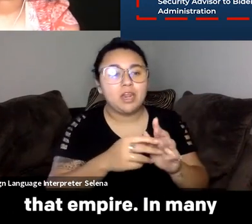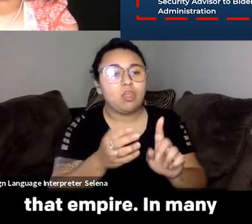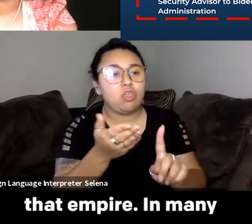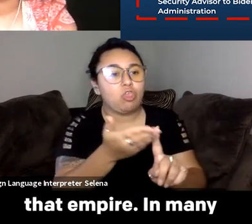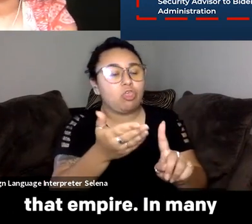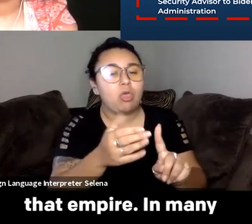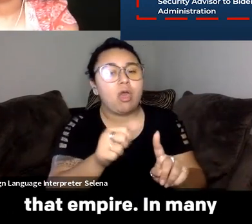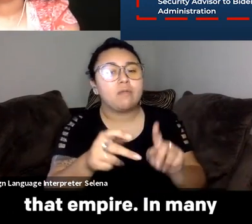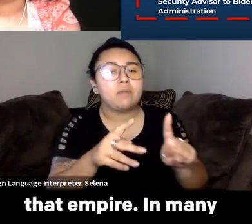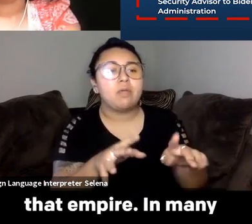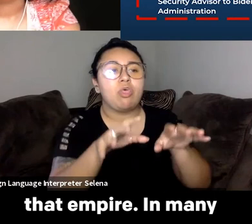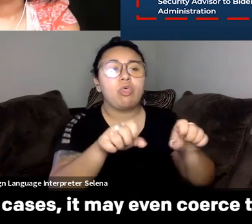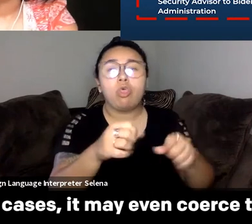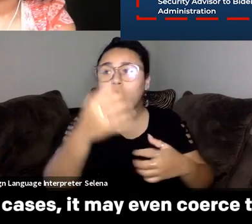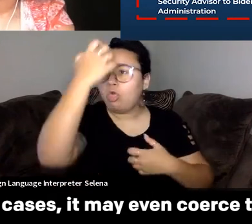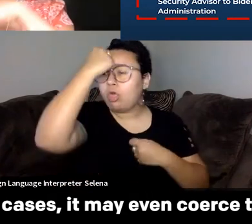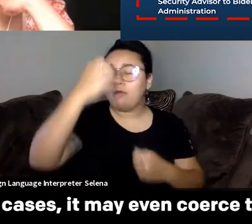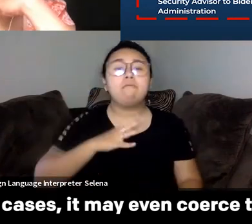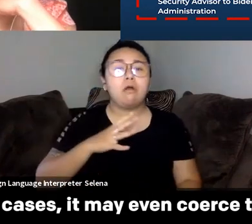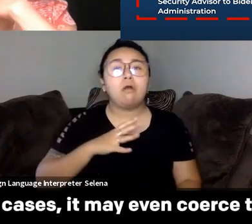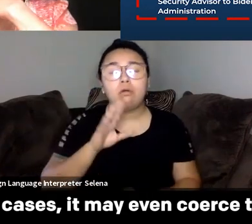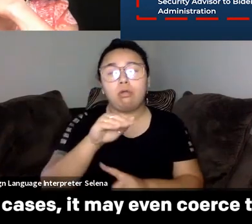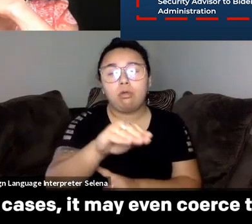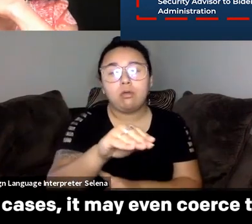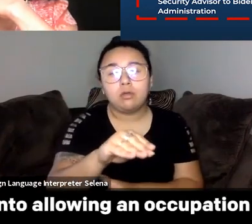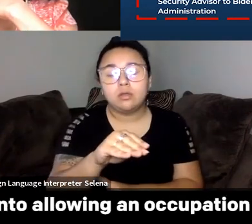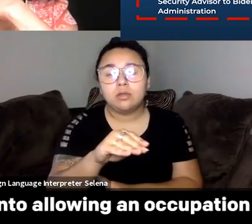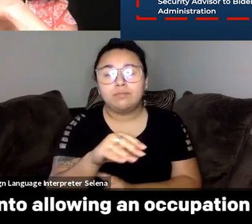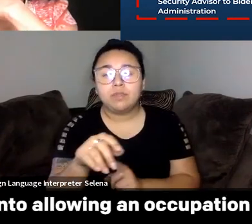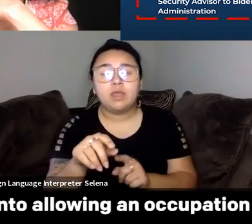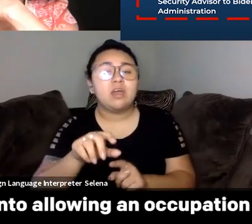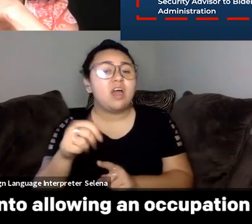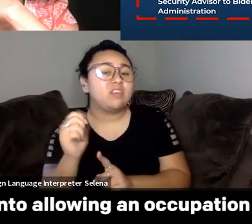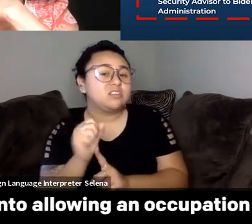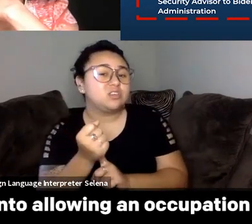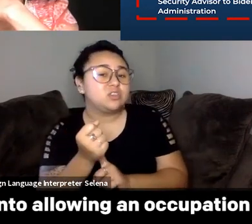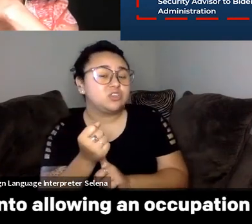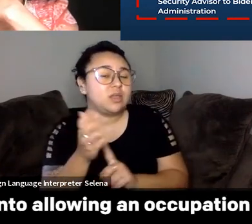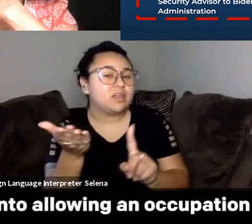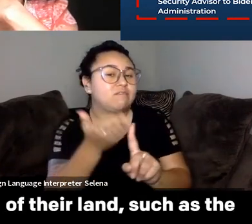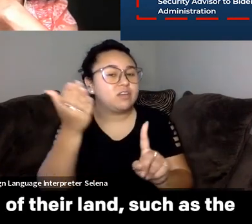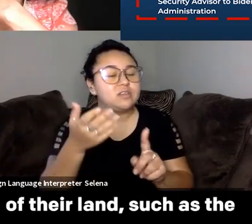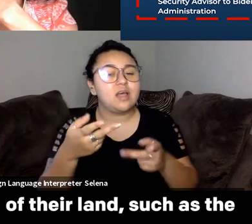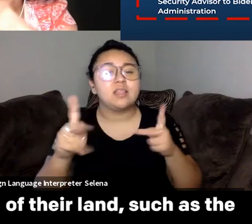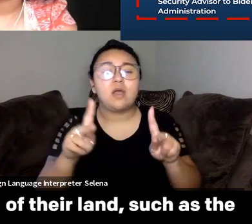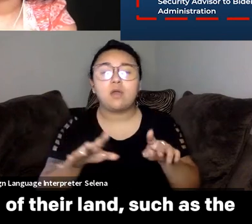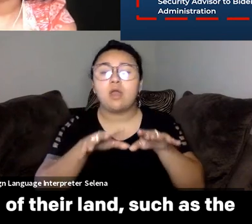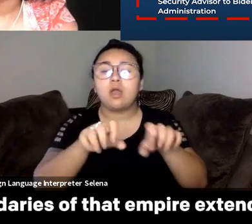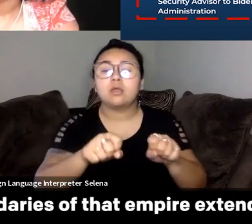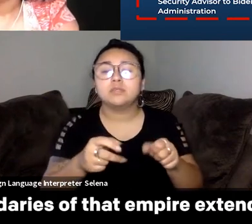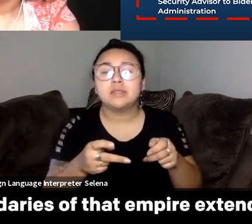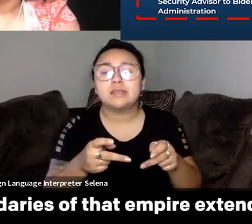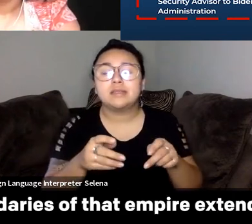that empire. In many other cases, it may even coerce them into allowing an occupation of their land such